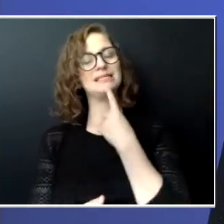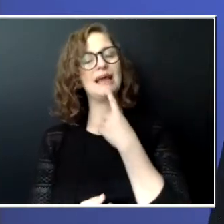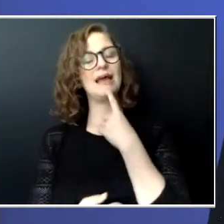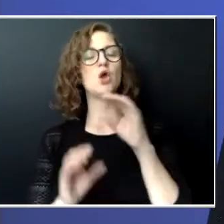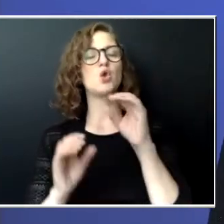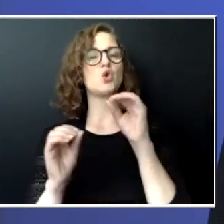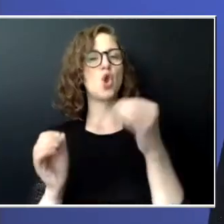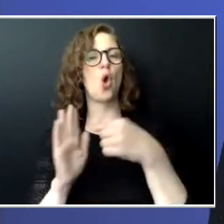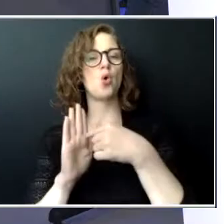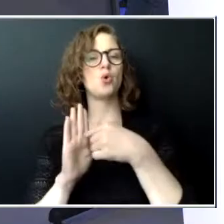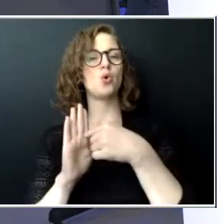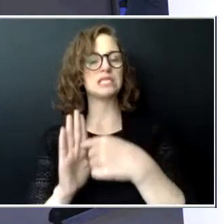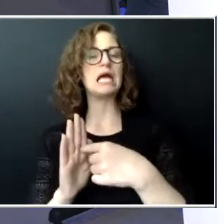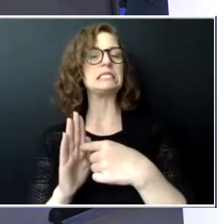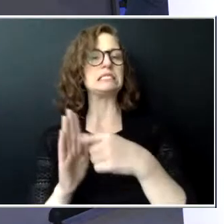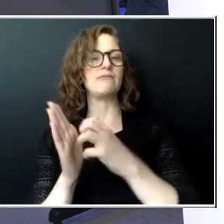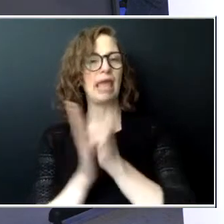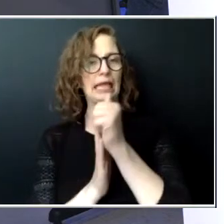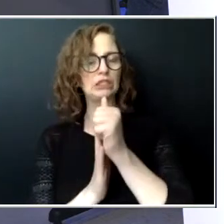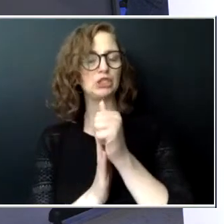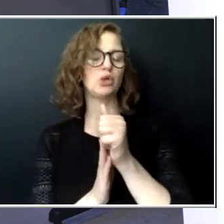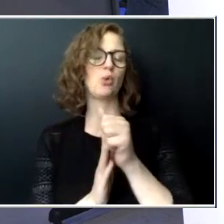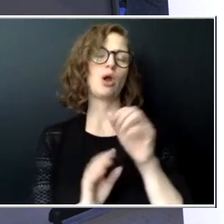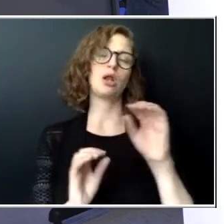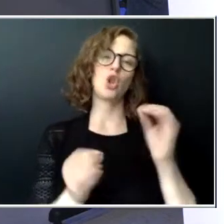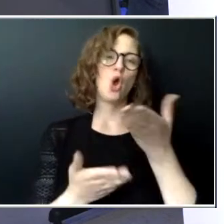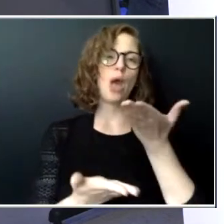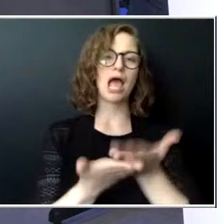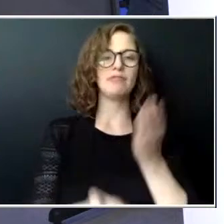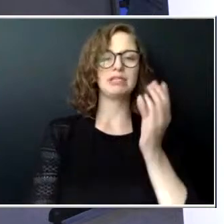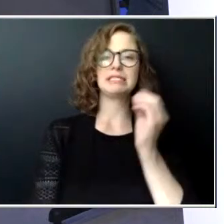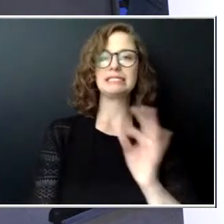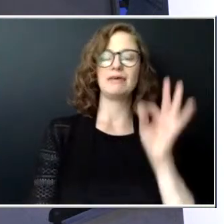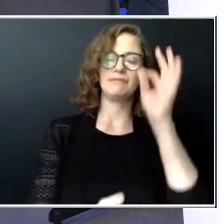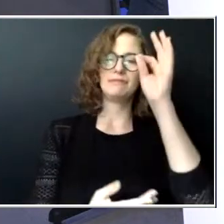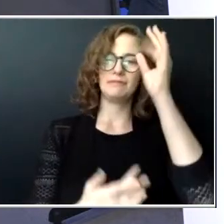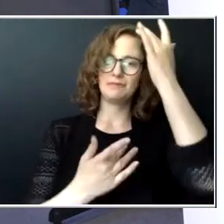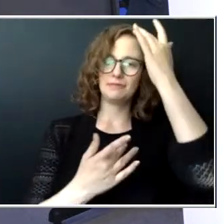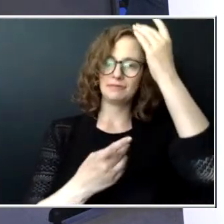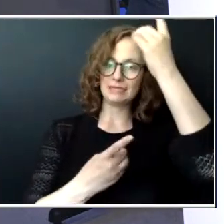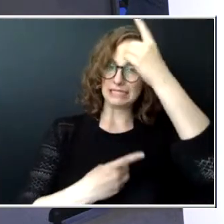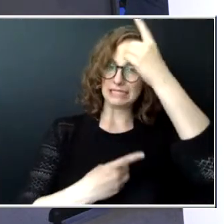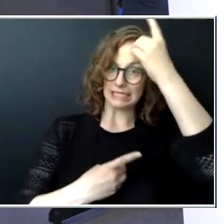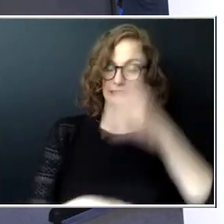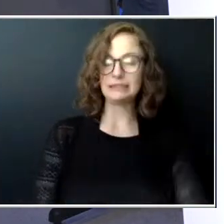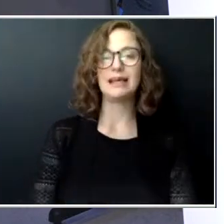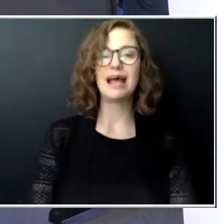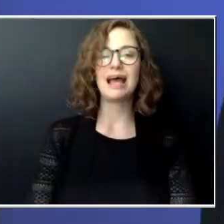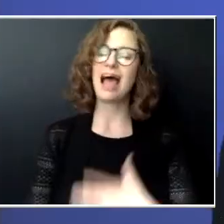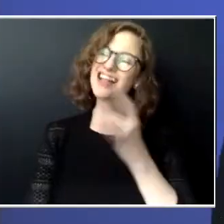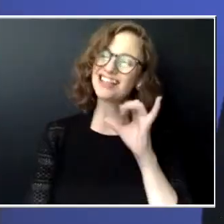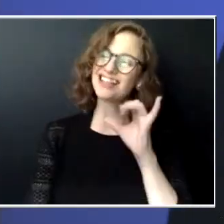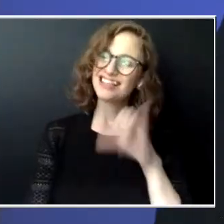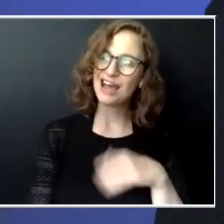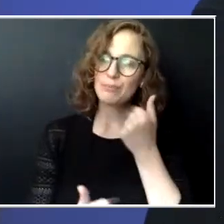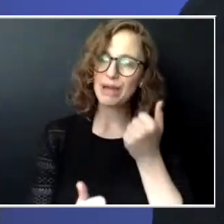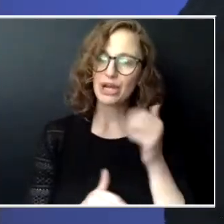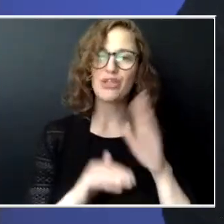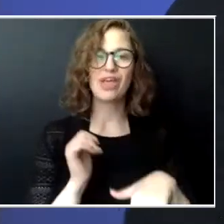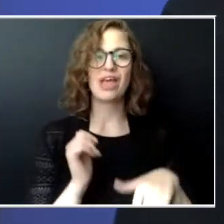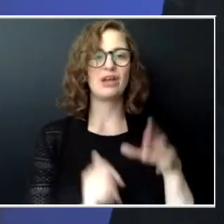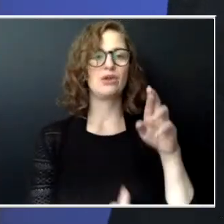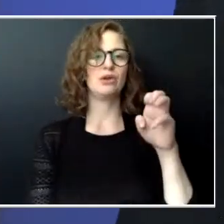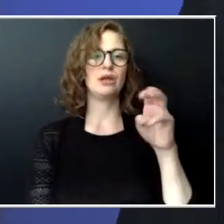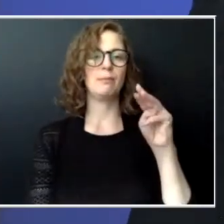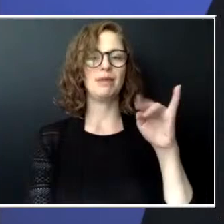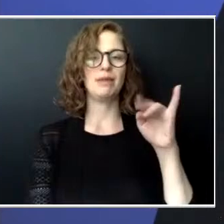evidence of disease. There is Yeah. no evidence of disease. no evidence, and I like that. Yes. Yes. Better than remission, because remission has the connotation of, okay, it